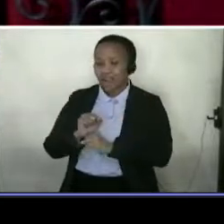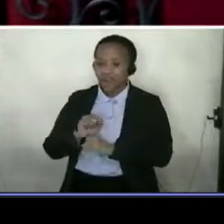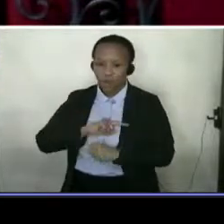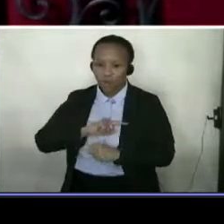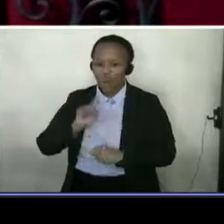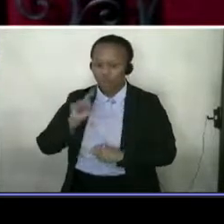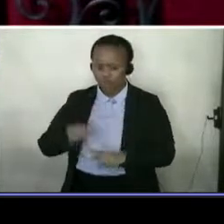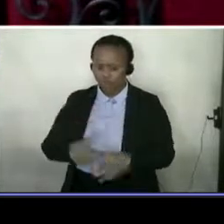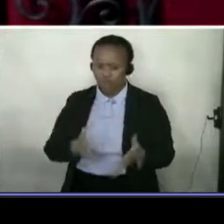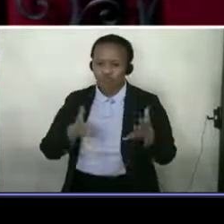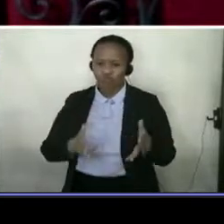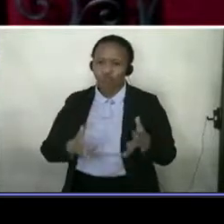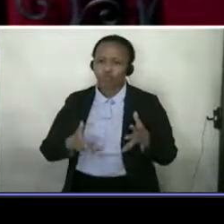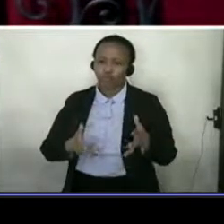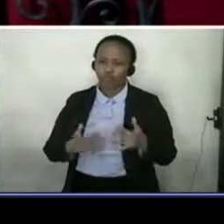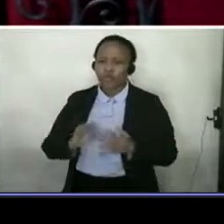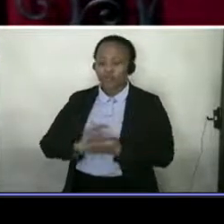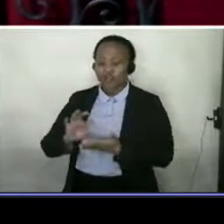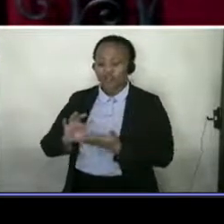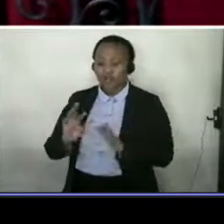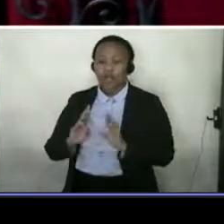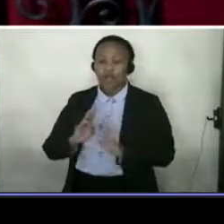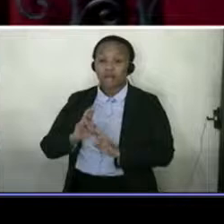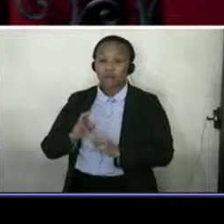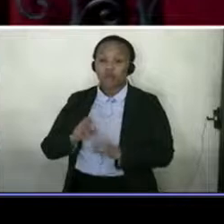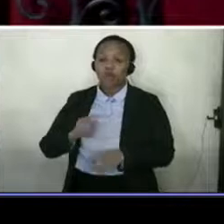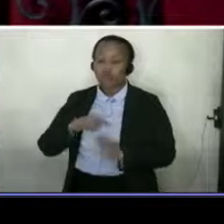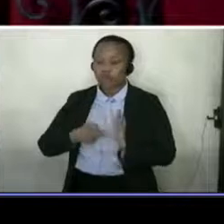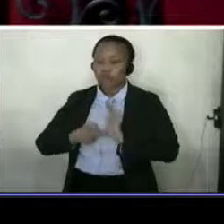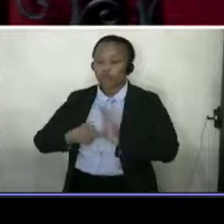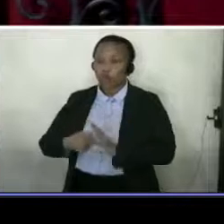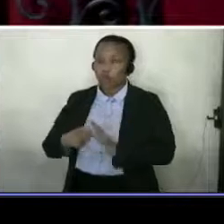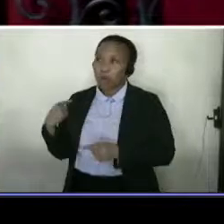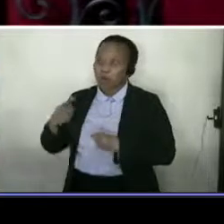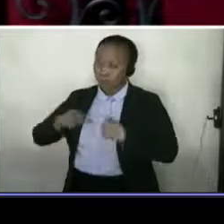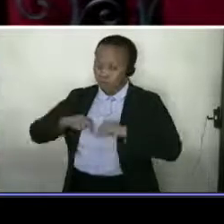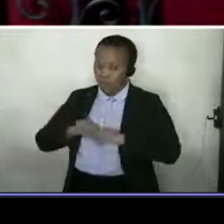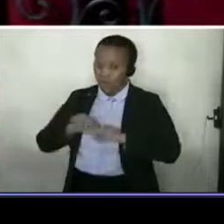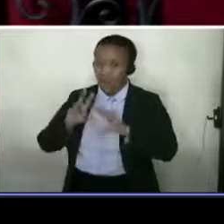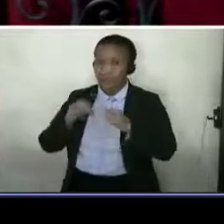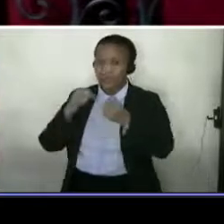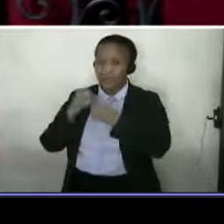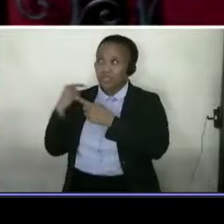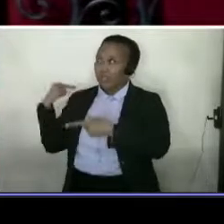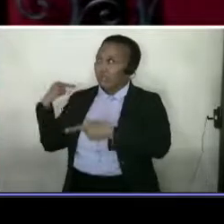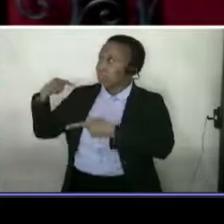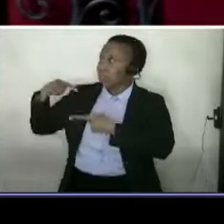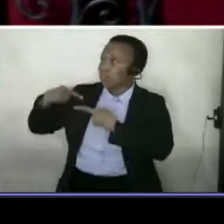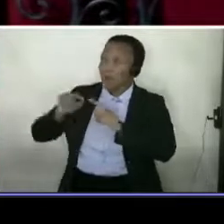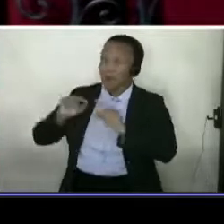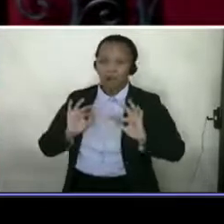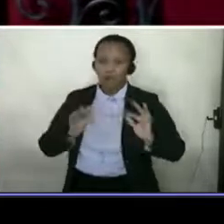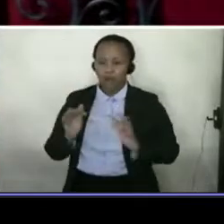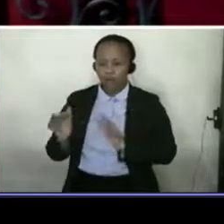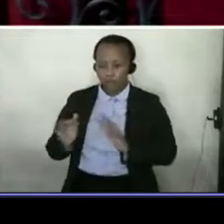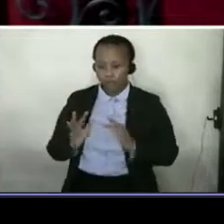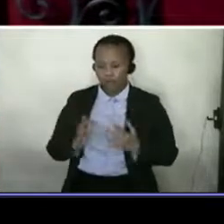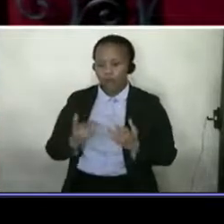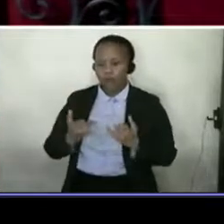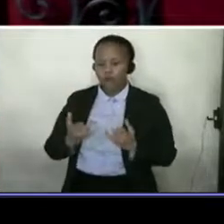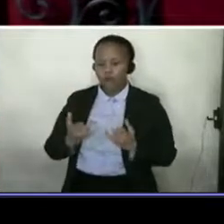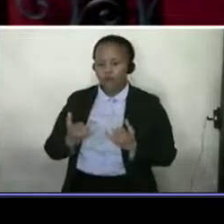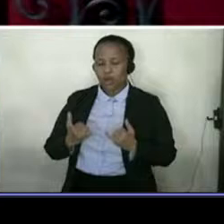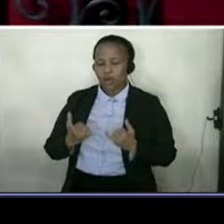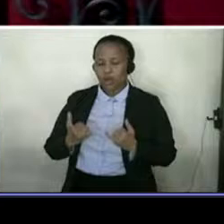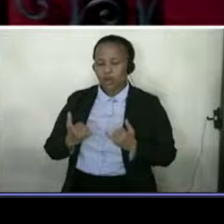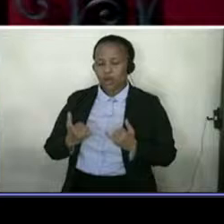unqualified audit report is indicative of how abnormal we have become as a nation in our governance processes. As a result, Honorable Speaker,